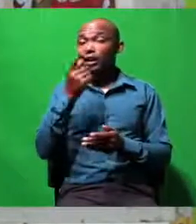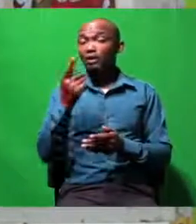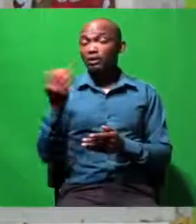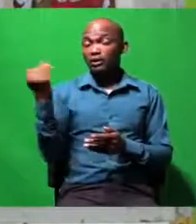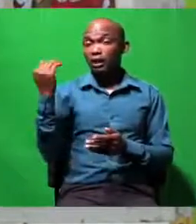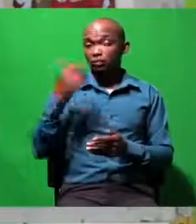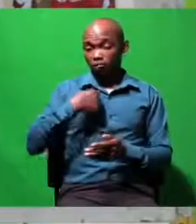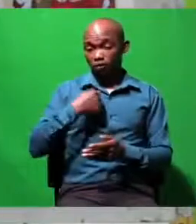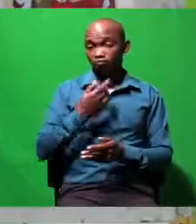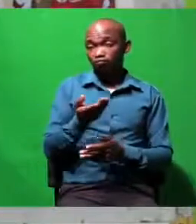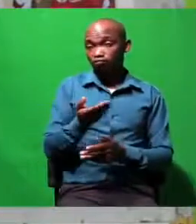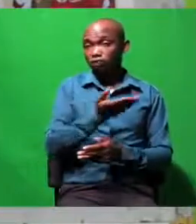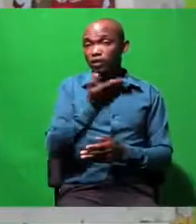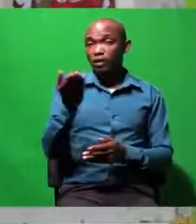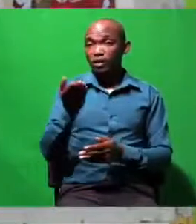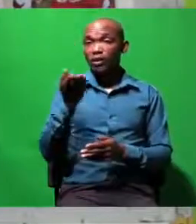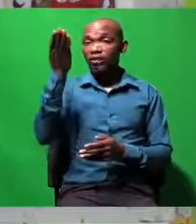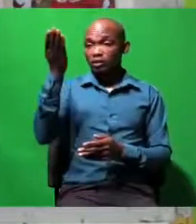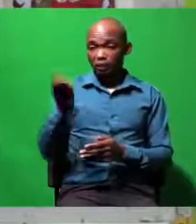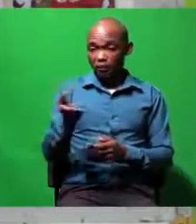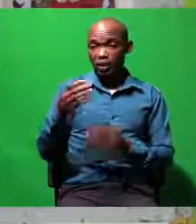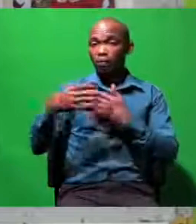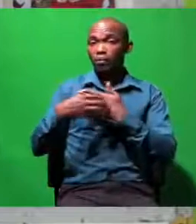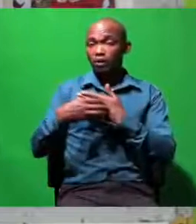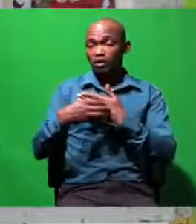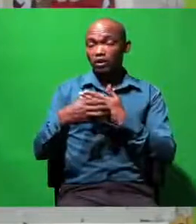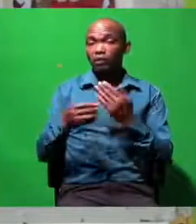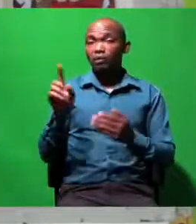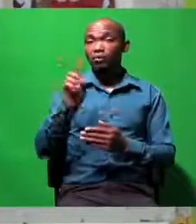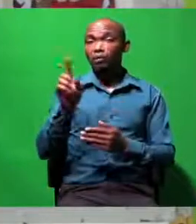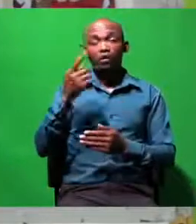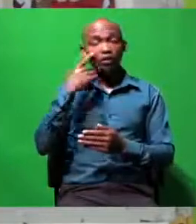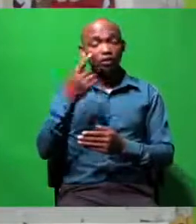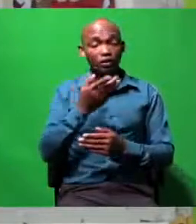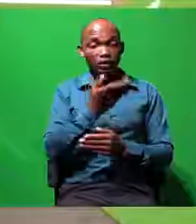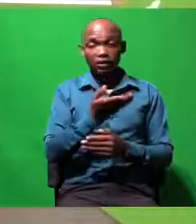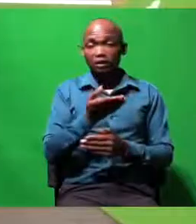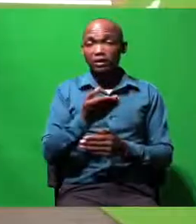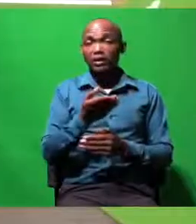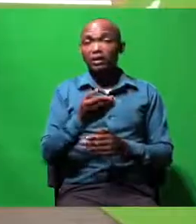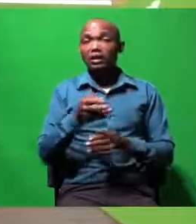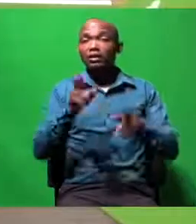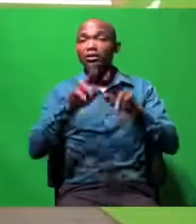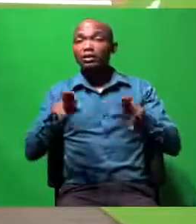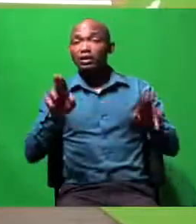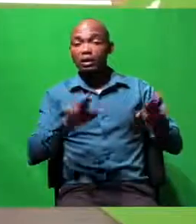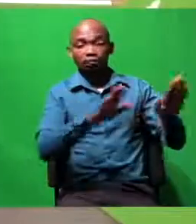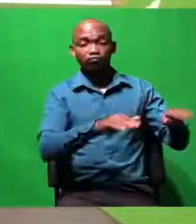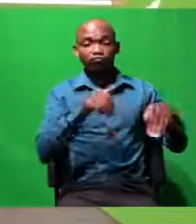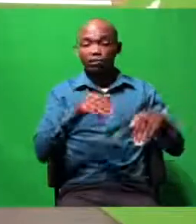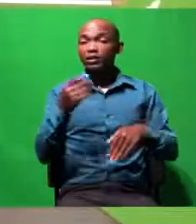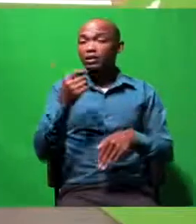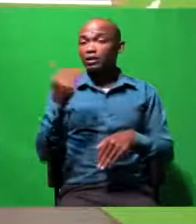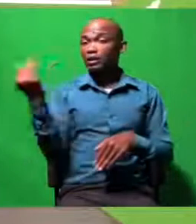it. Who can try to tell me any role of the central government? without looking maybe legislature, executive,